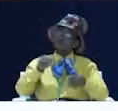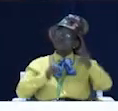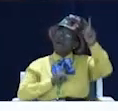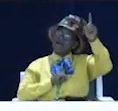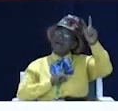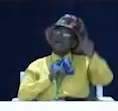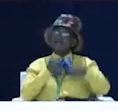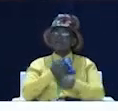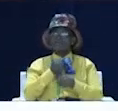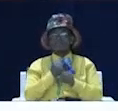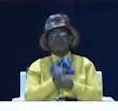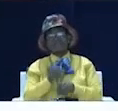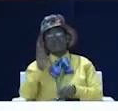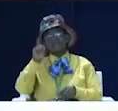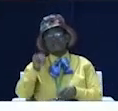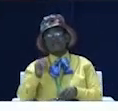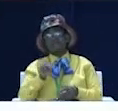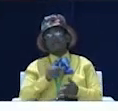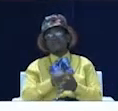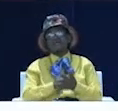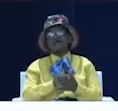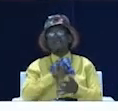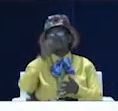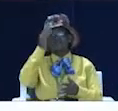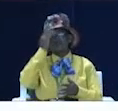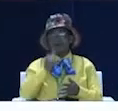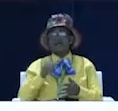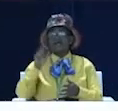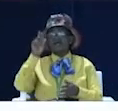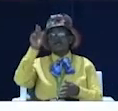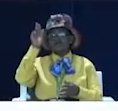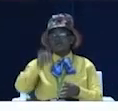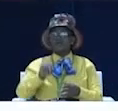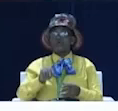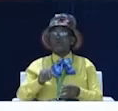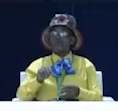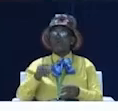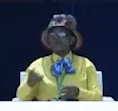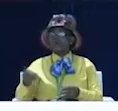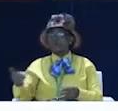So that's why no weapon formed against you shall prosper.